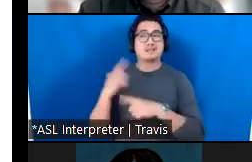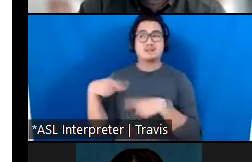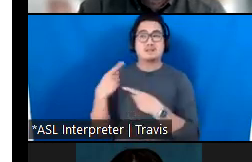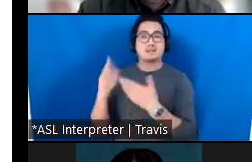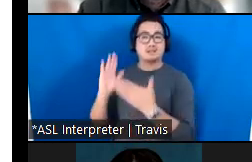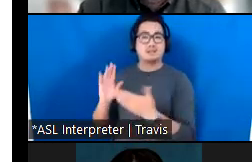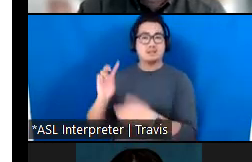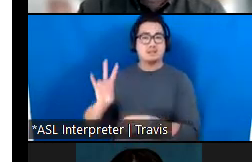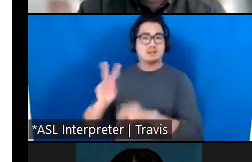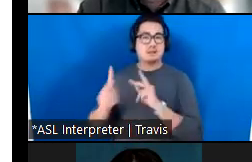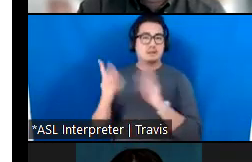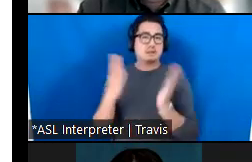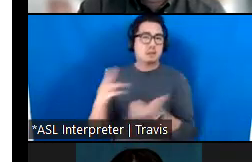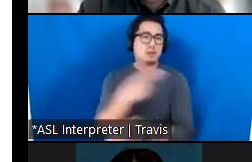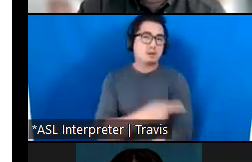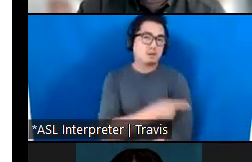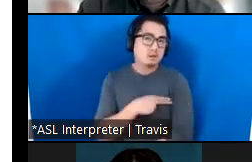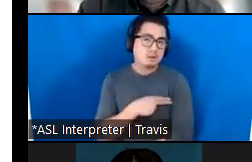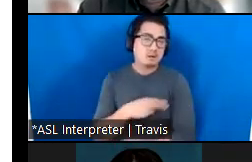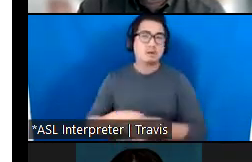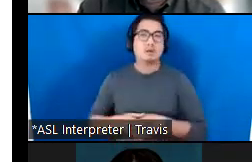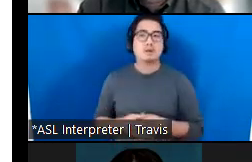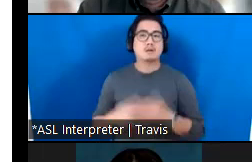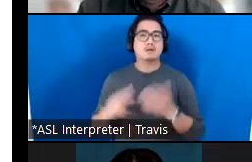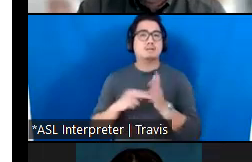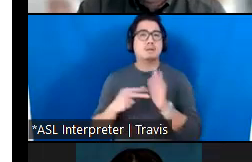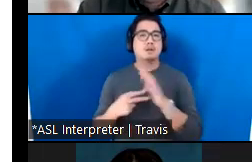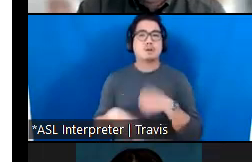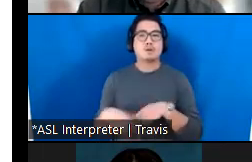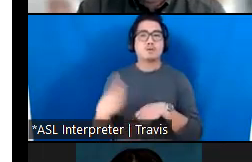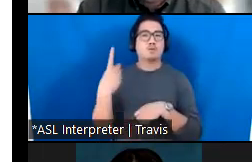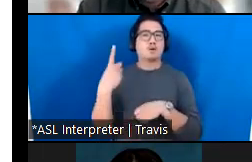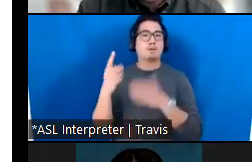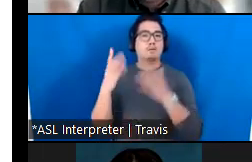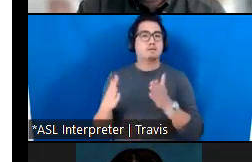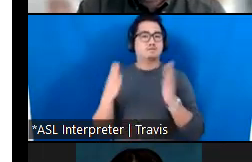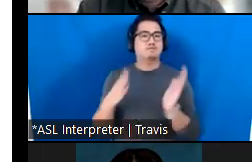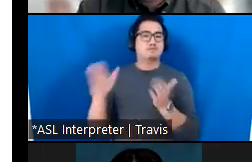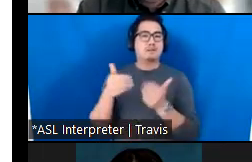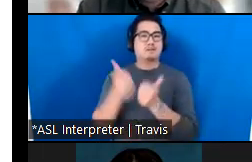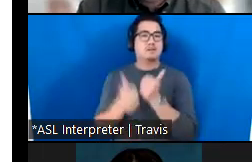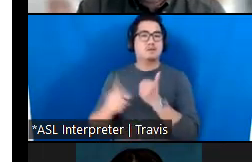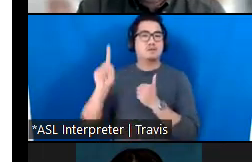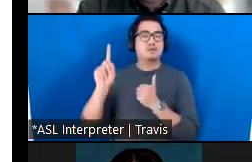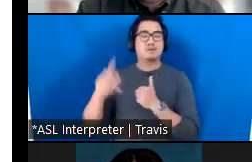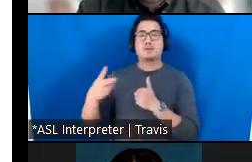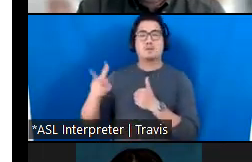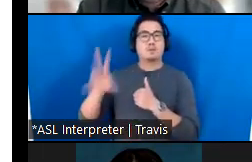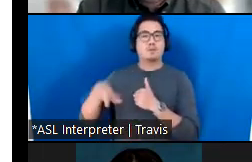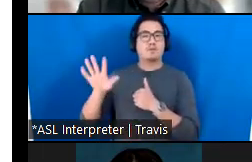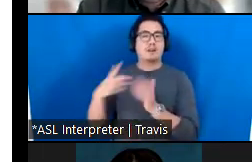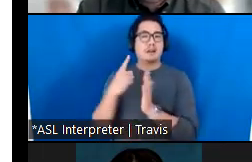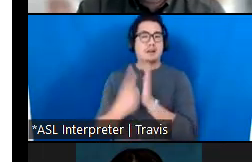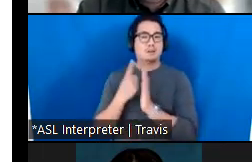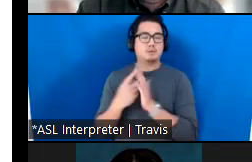hospitalized each day, or one person every 2.5 hours. So this is similar to what we would see, like